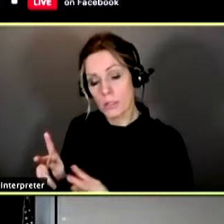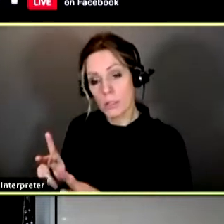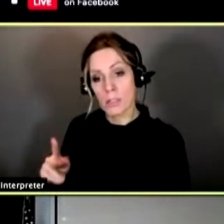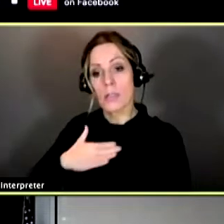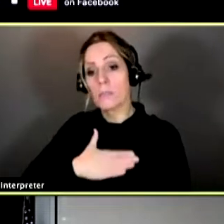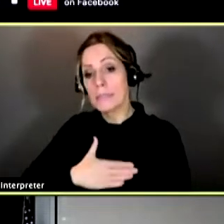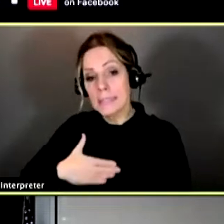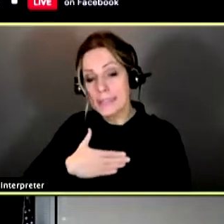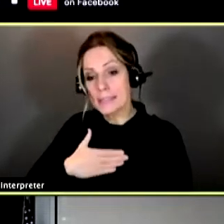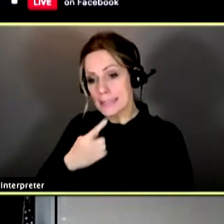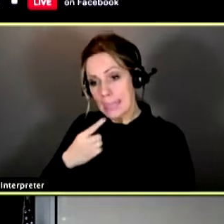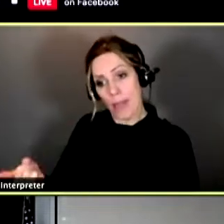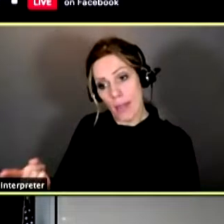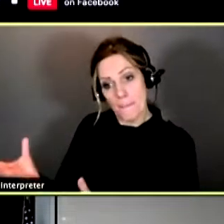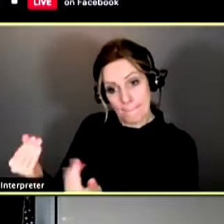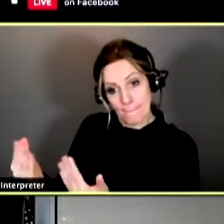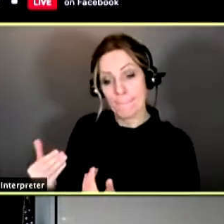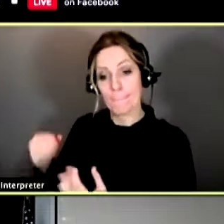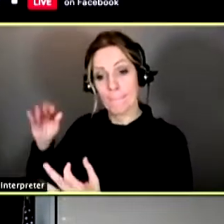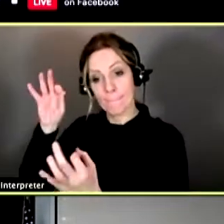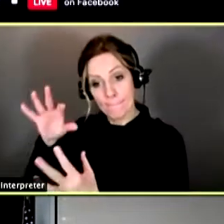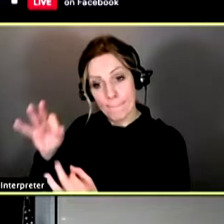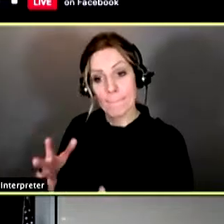have them speak up.